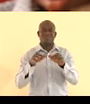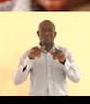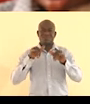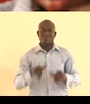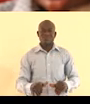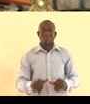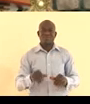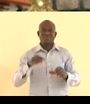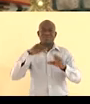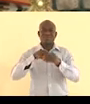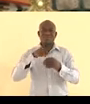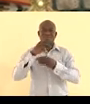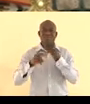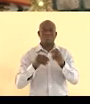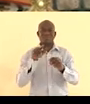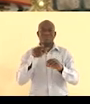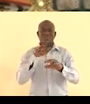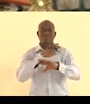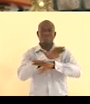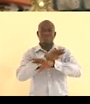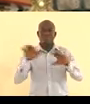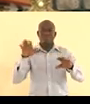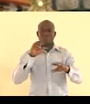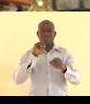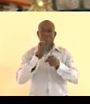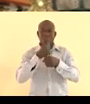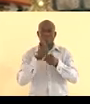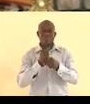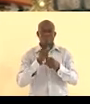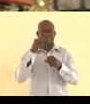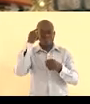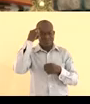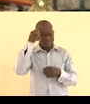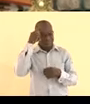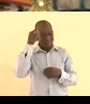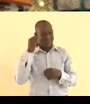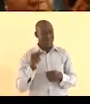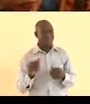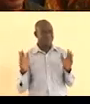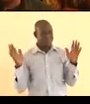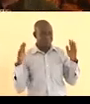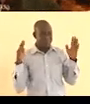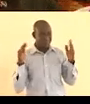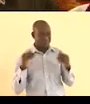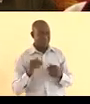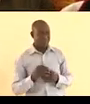within the ambience of this world, it does not make sense. Give him a round of applause.